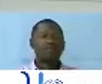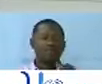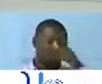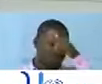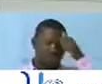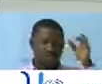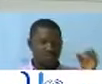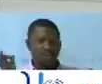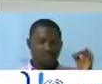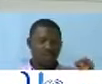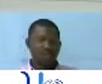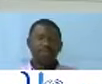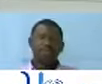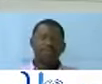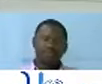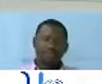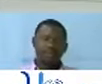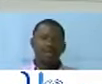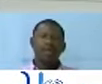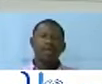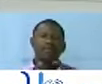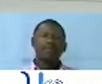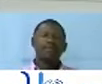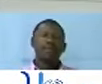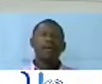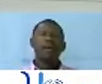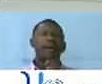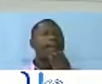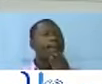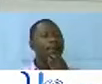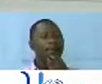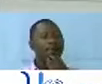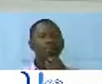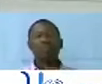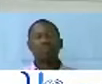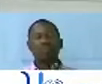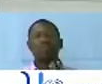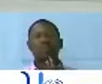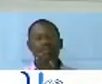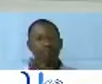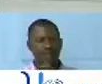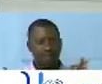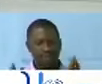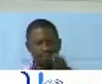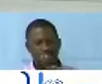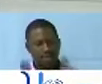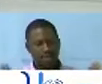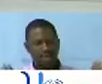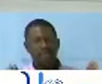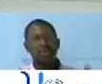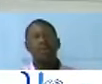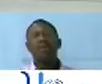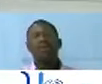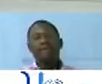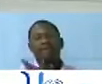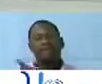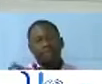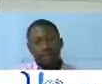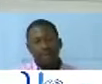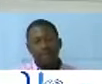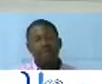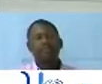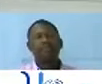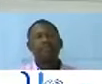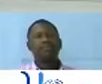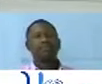Dabo was tried and acquitted by a court of law. Mr. Dabo nak loi até ko nak baliko bayyi. And